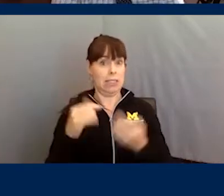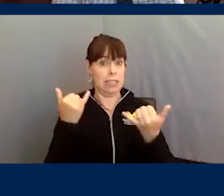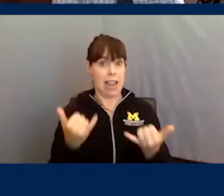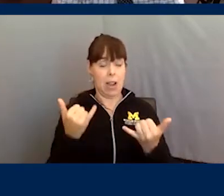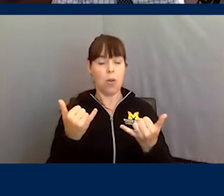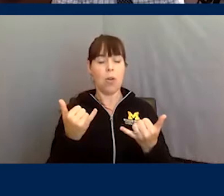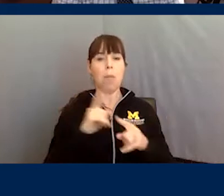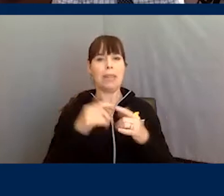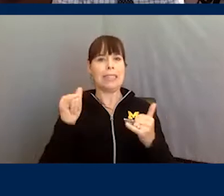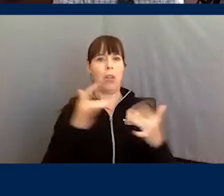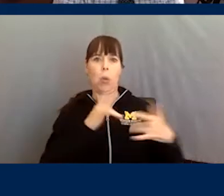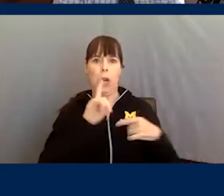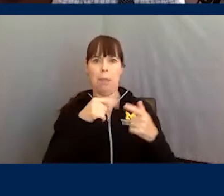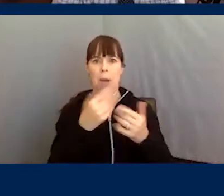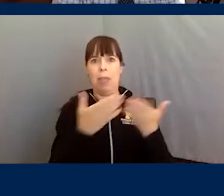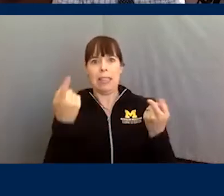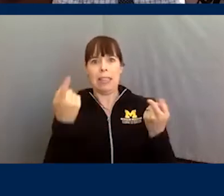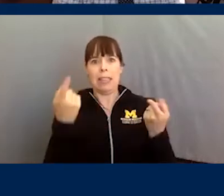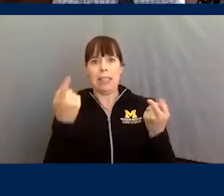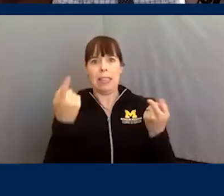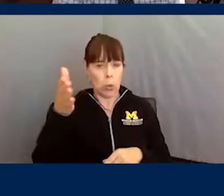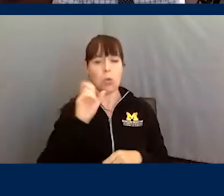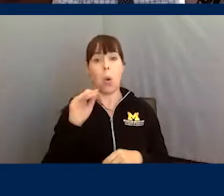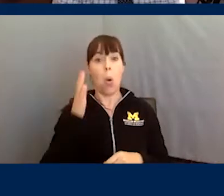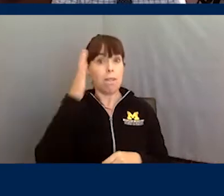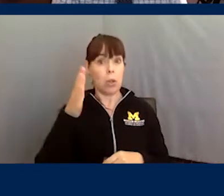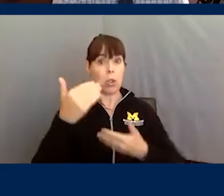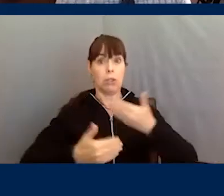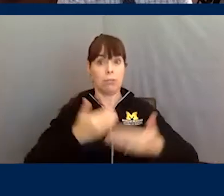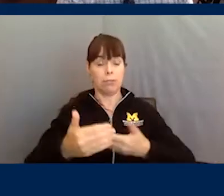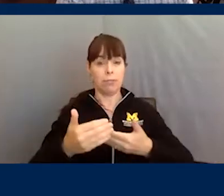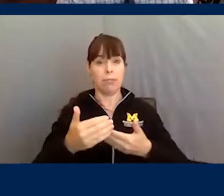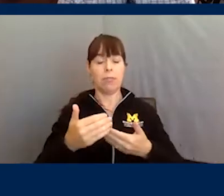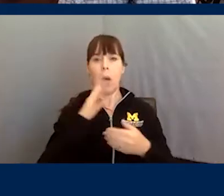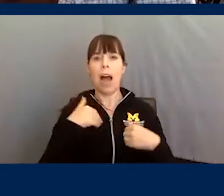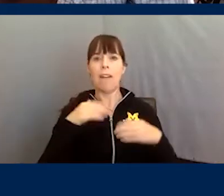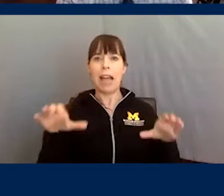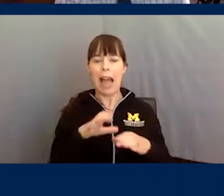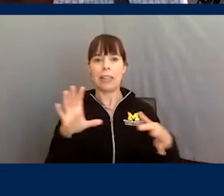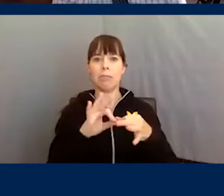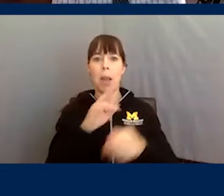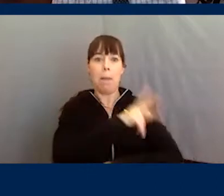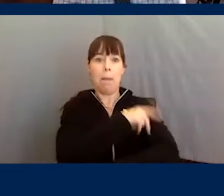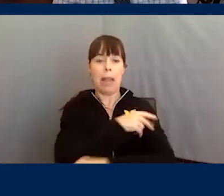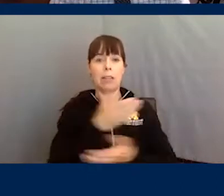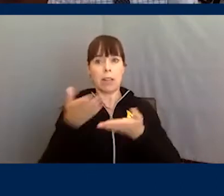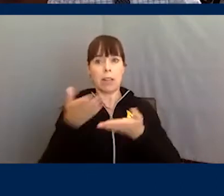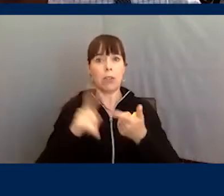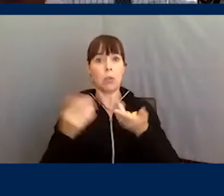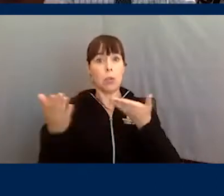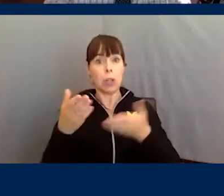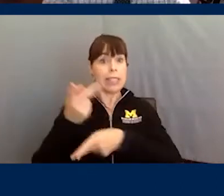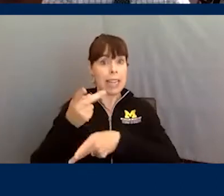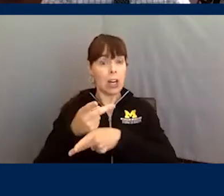still worry about things in the future. And so our future steps is to have active linkage of patients to services and care, either